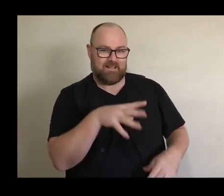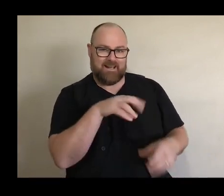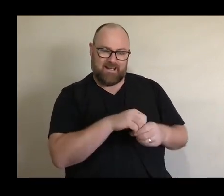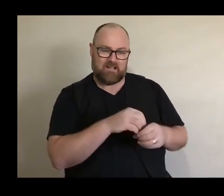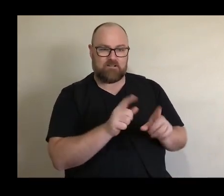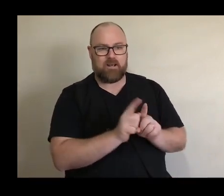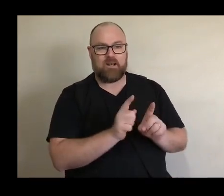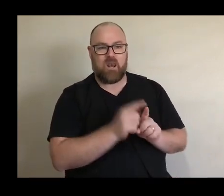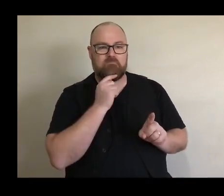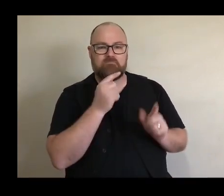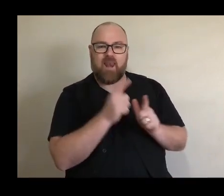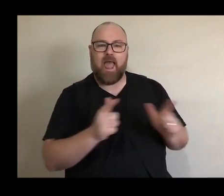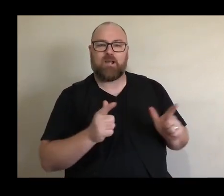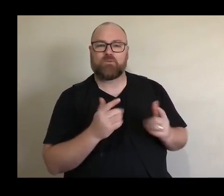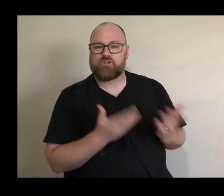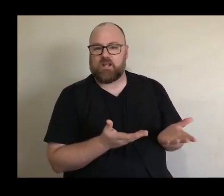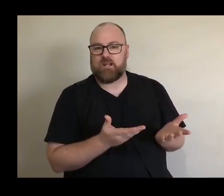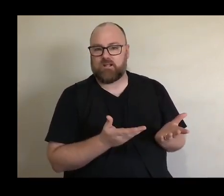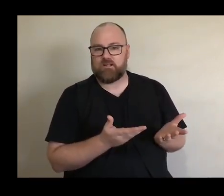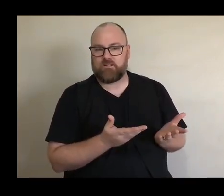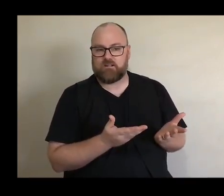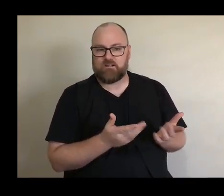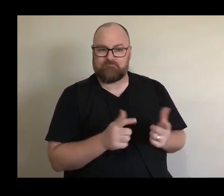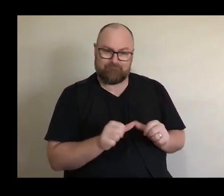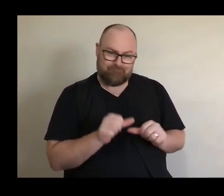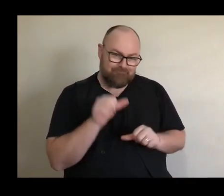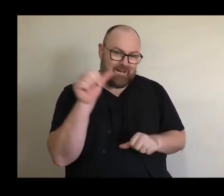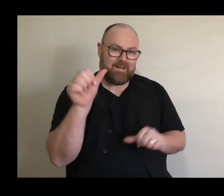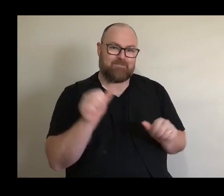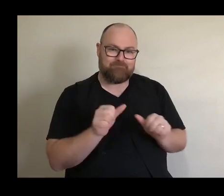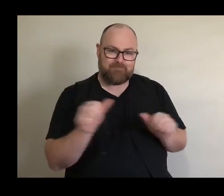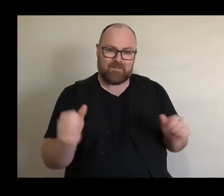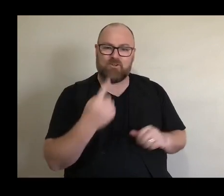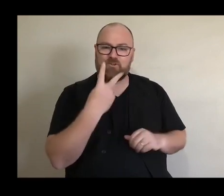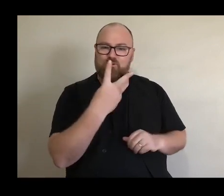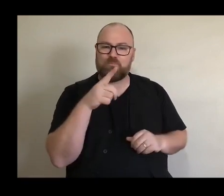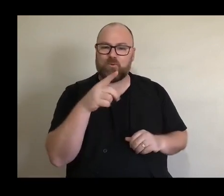sense, these massive concrete slabs, they're about 2.5 meters tall,